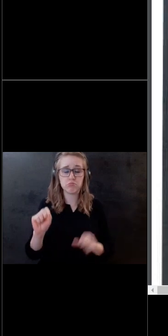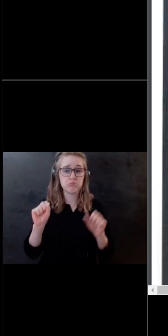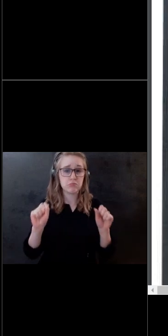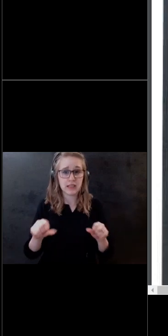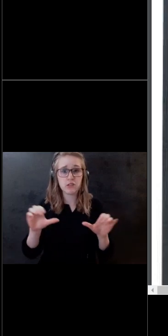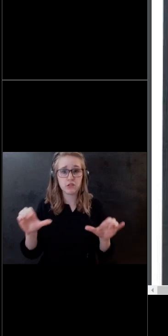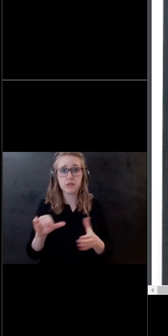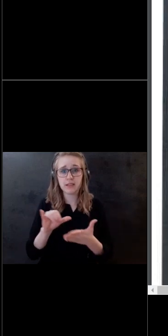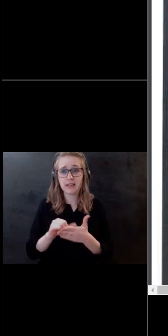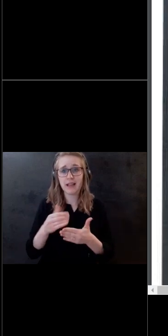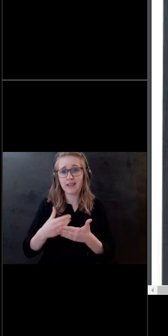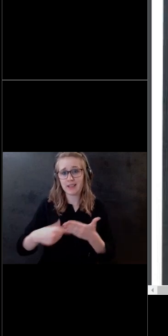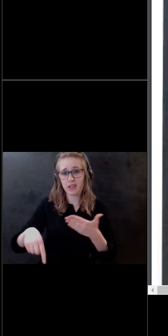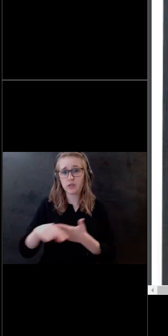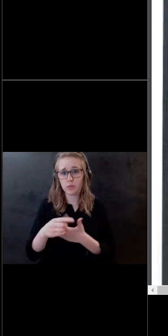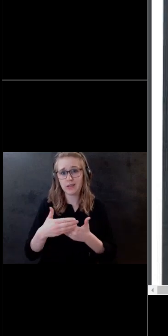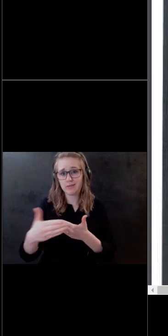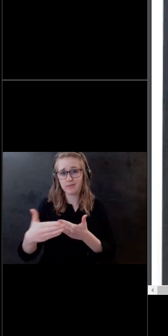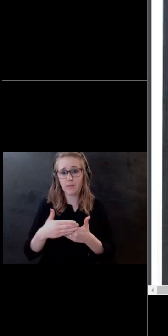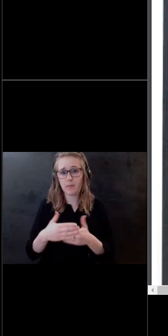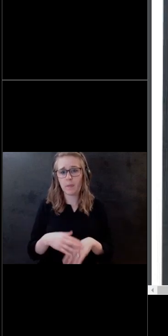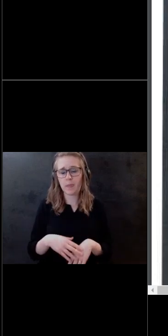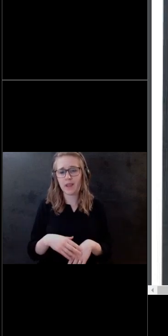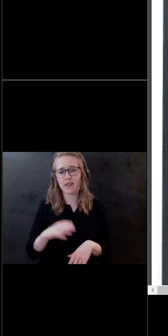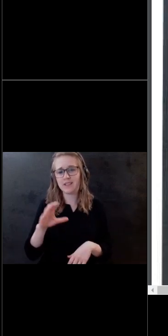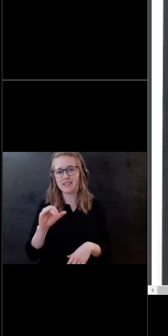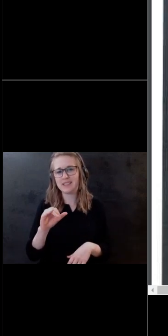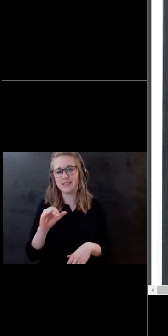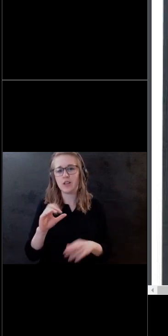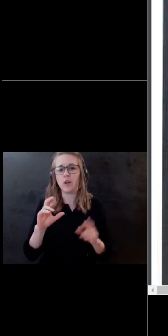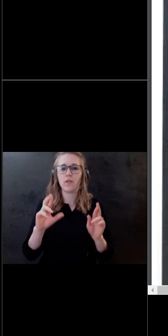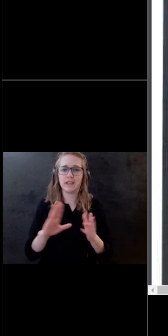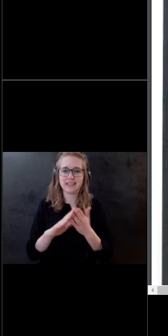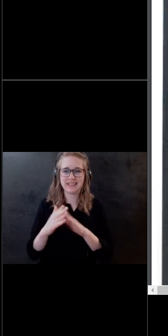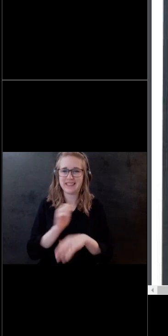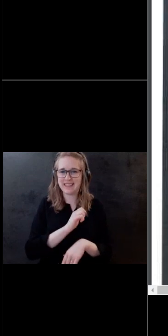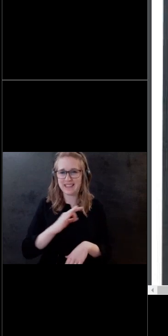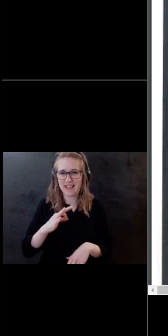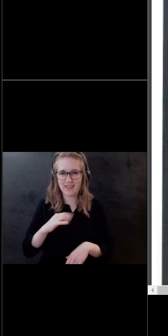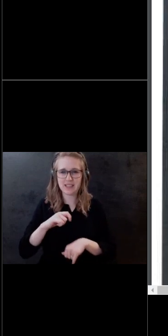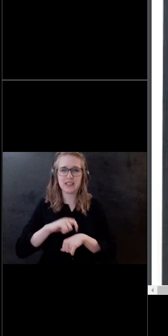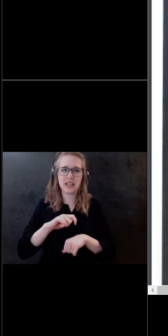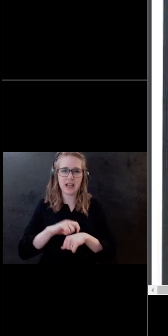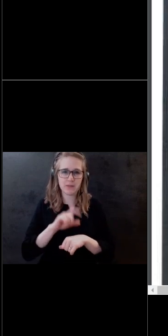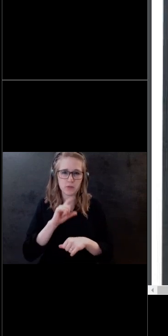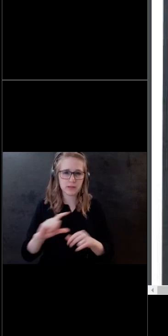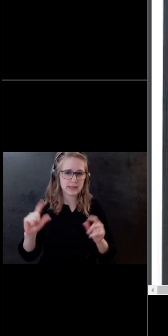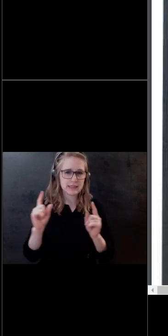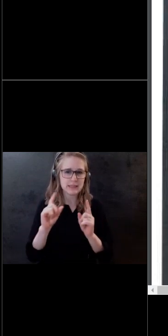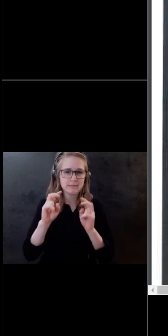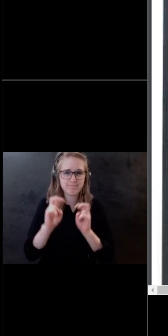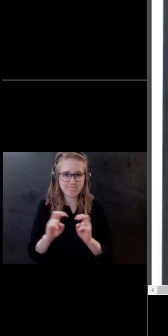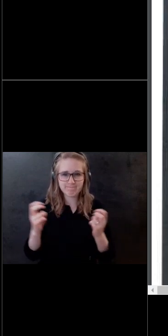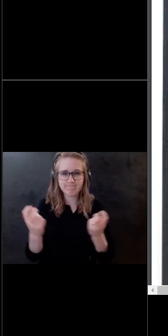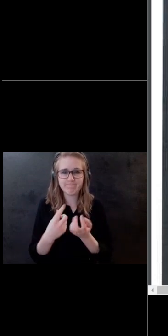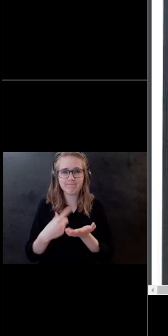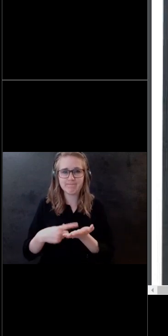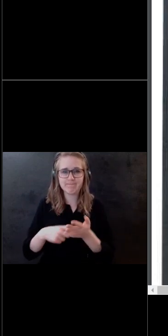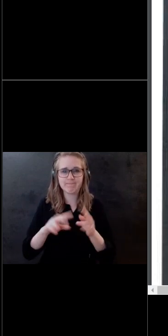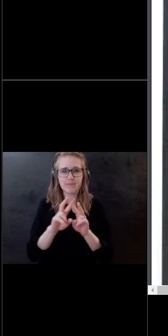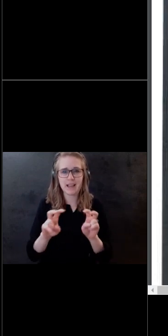the next week as well. We can get with, assuming city staff has the time to get with us to go over this and analyze it in depth.